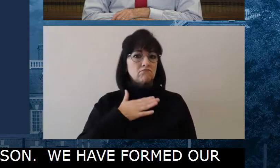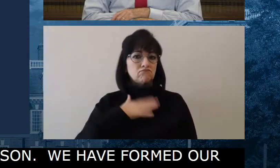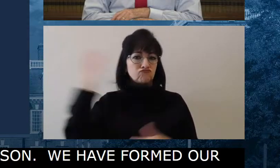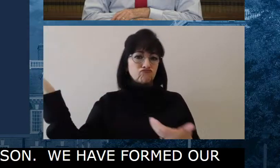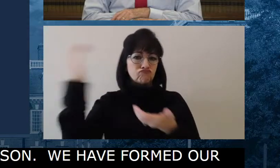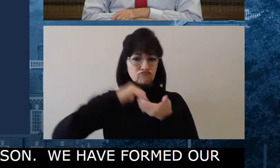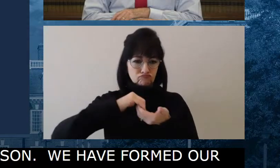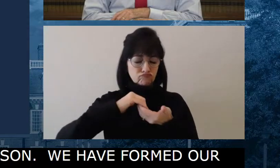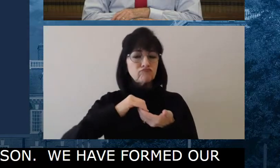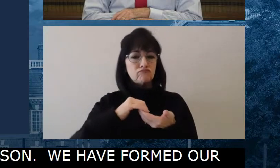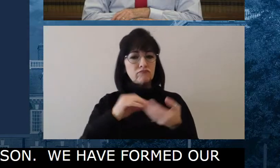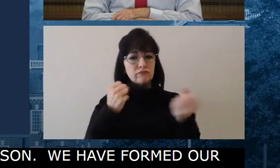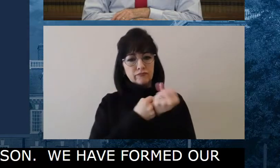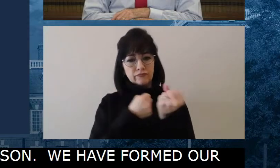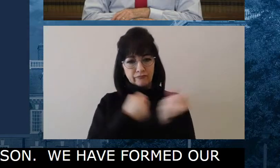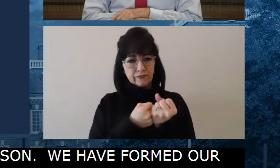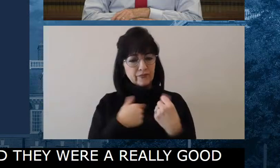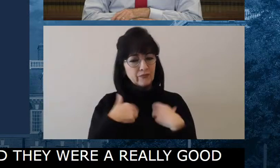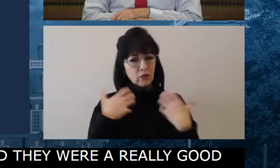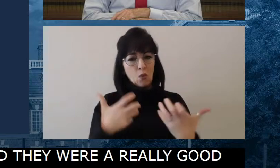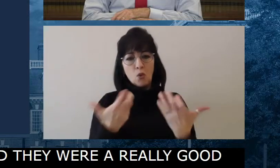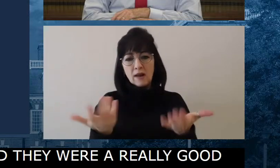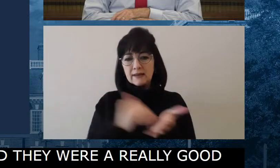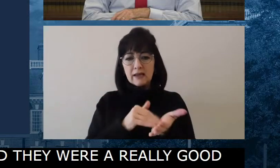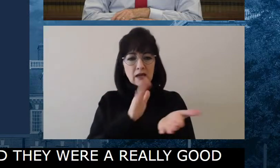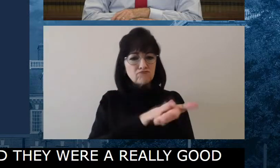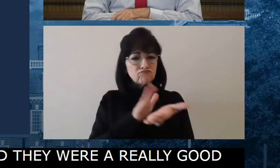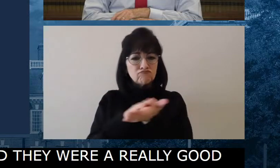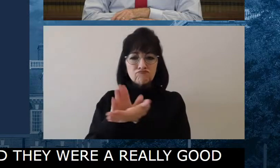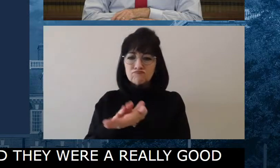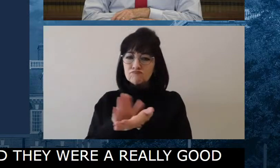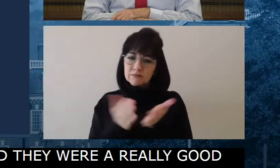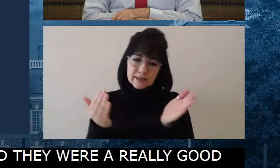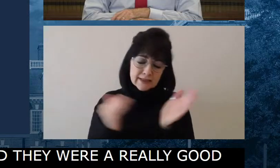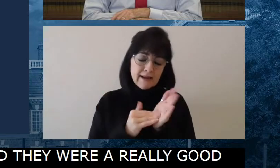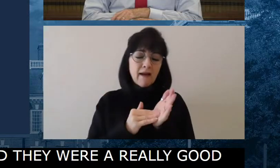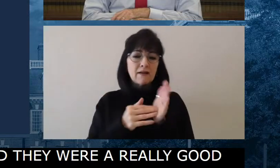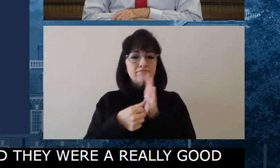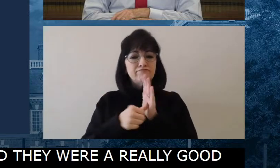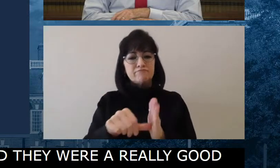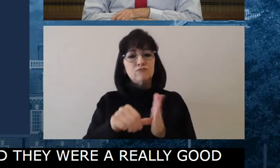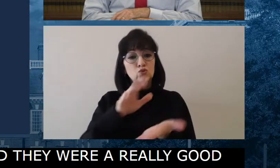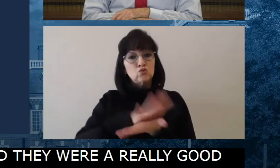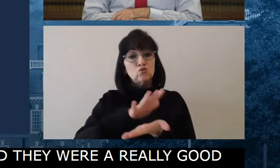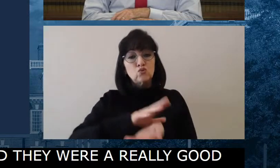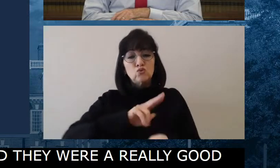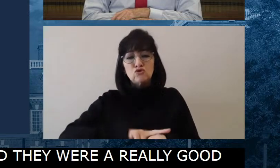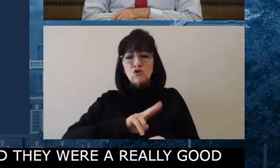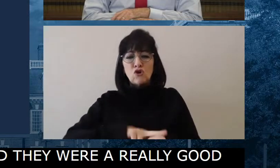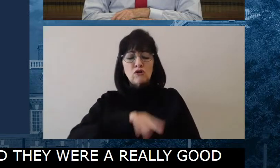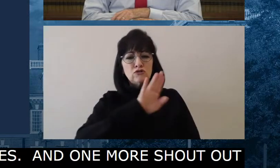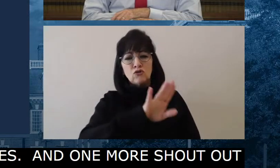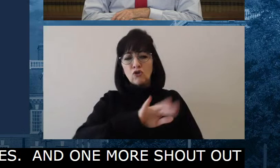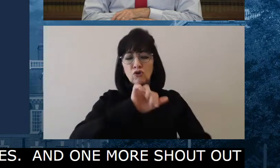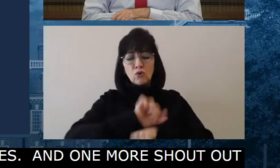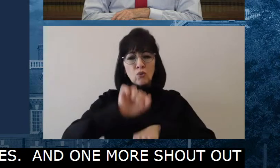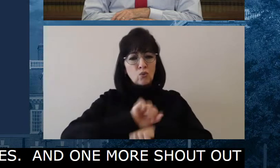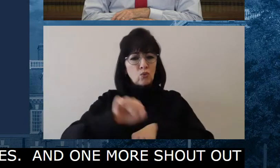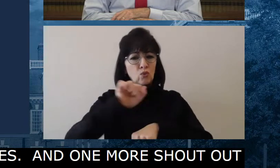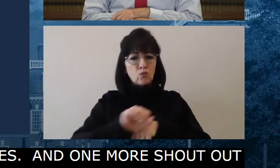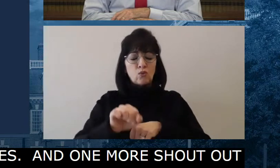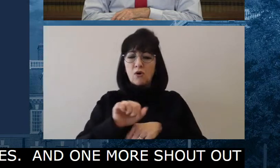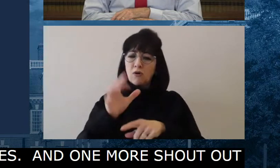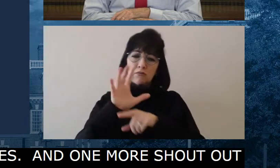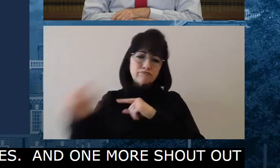And I just one more shout out to the school nurses who've been doing a fantastic job and very helpful at the